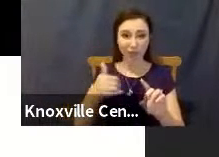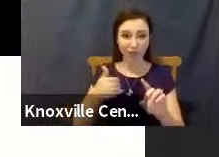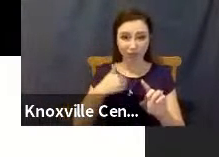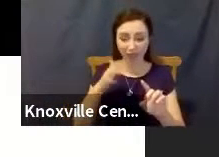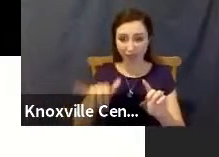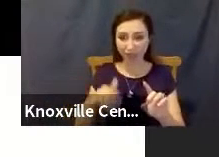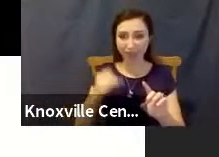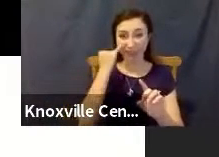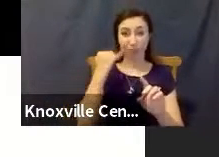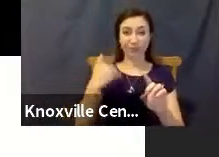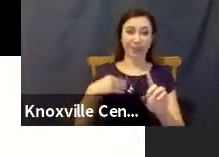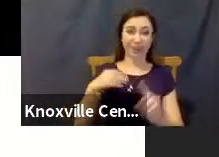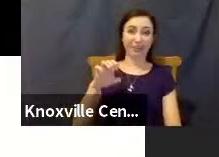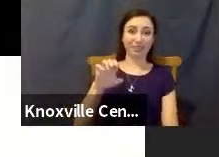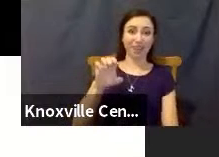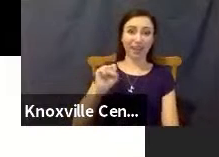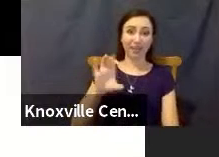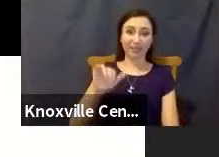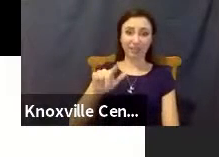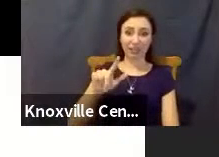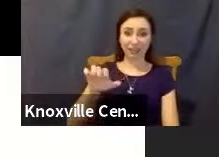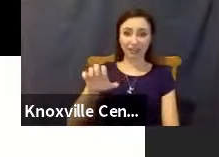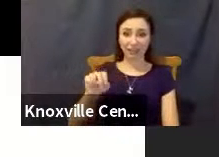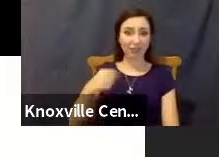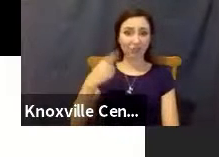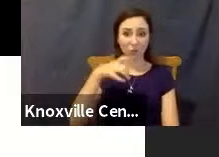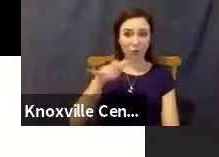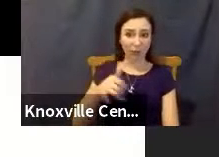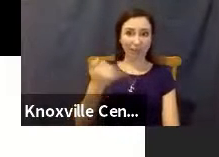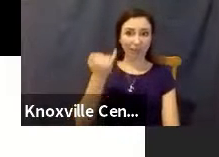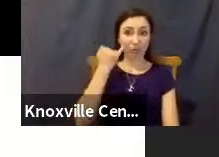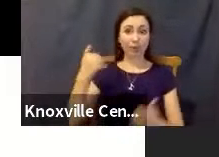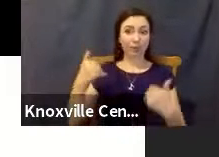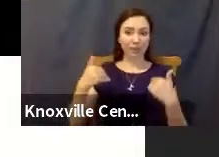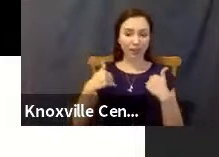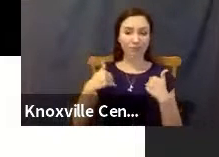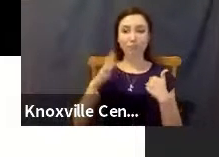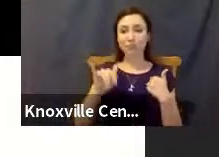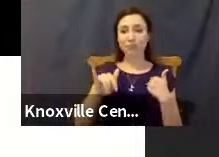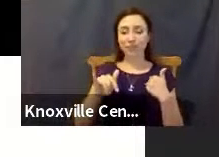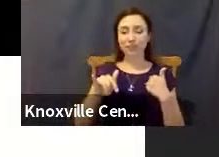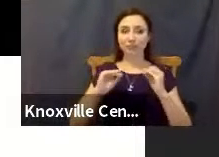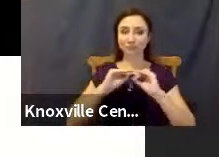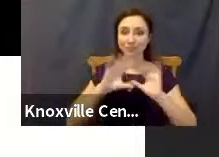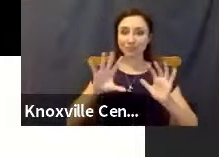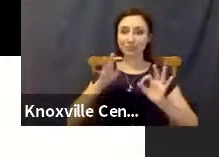is even escalation, but that would be one clean, simple way to do it.